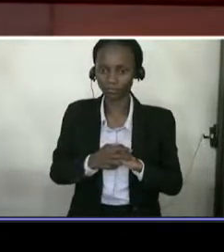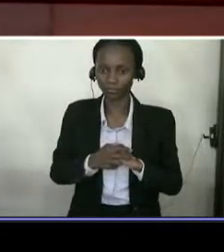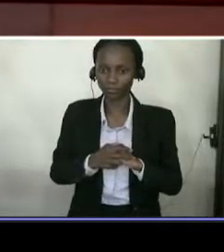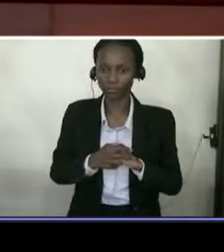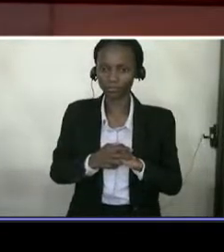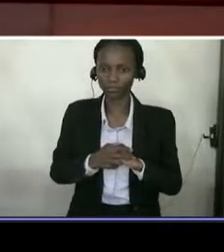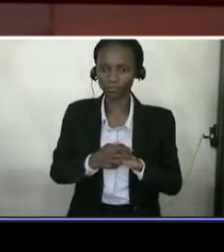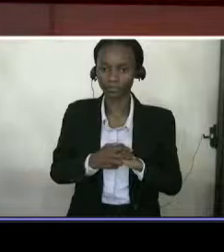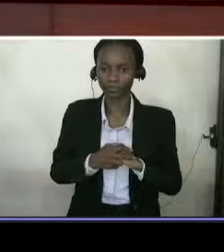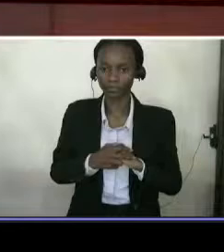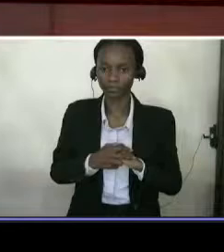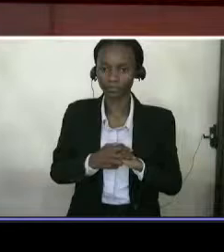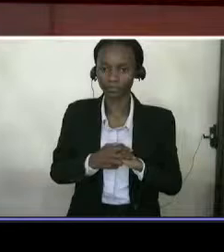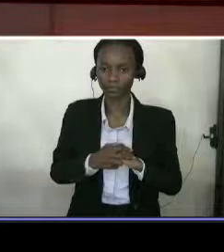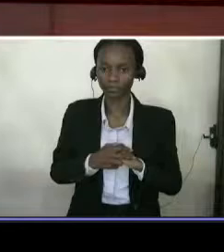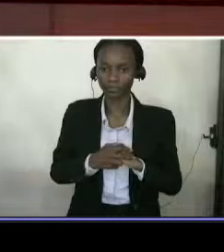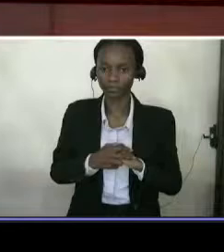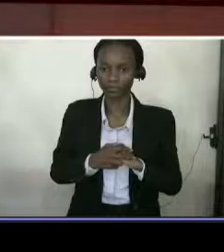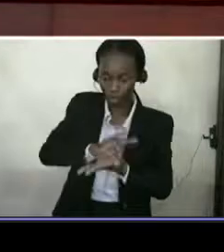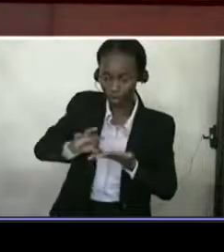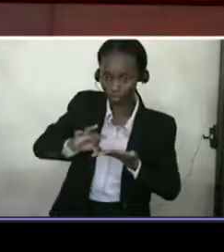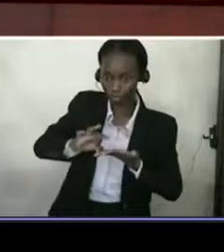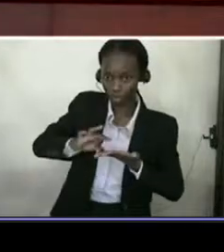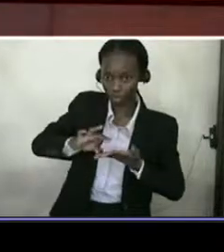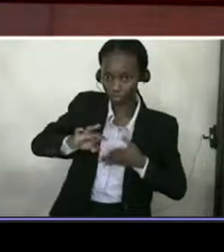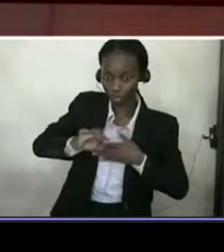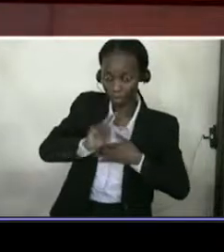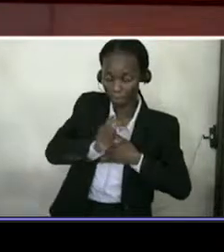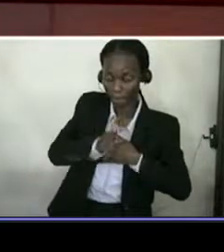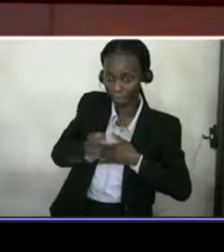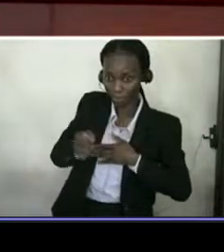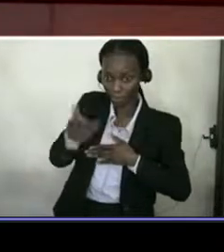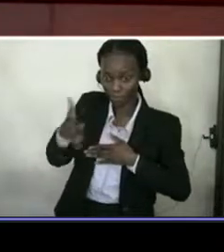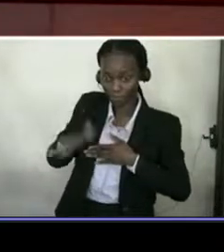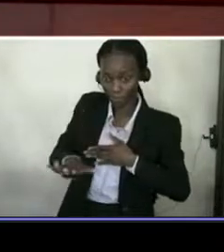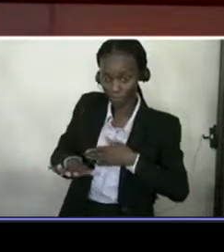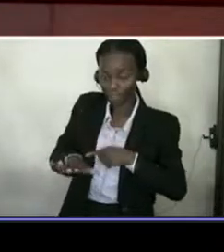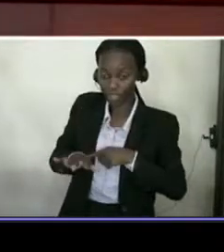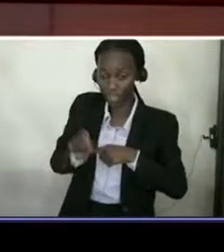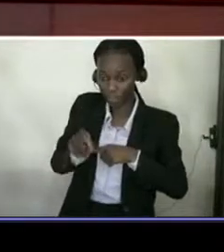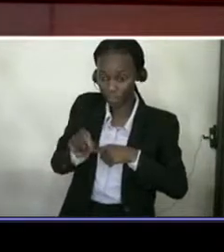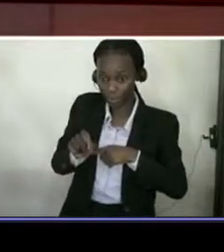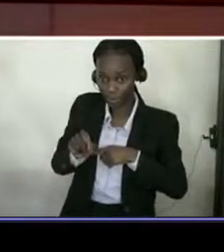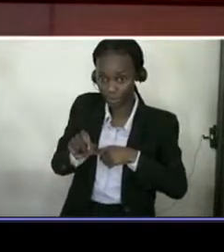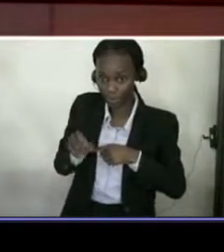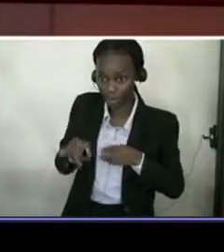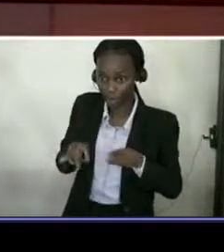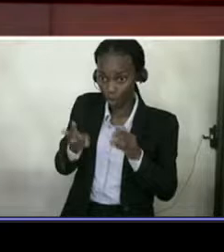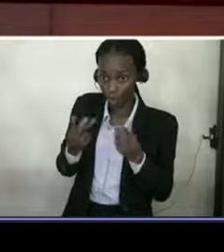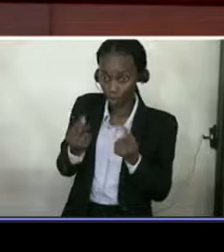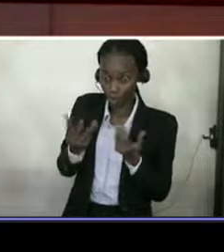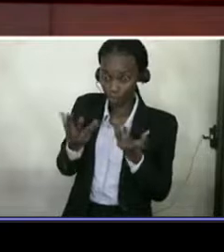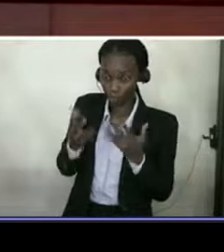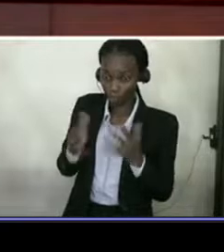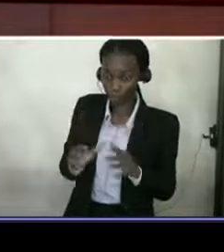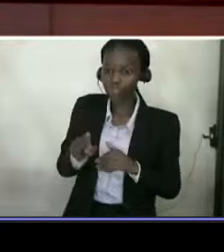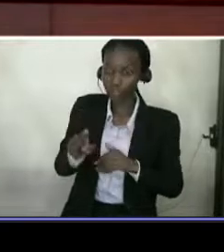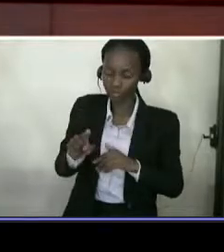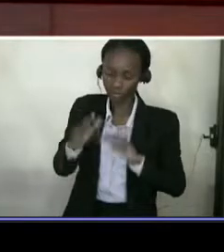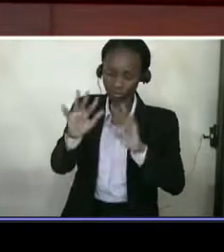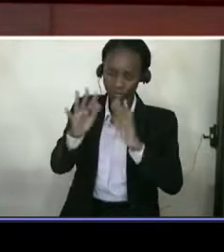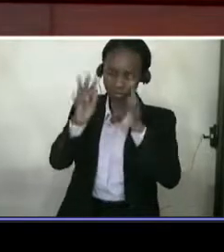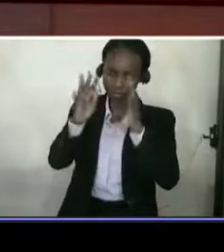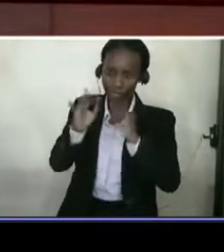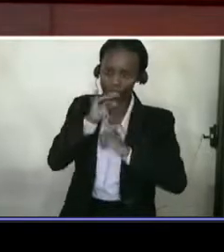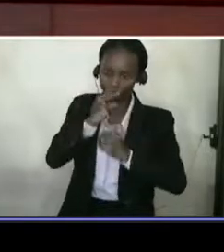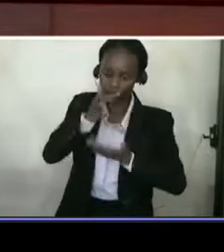consistent monitoring of contract payments. This approach is commendable and should be recommended to all departments in ensuring that contracts